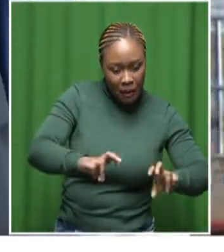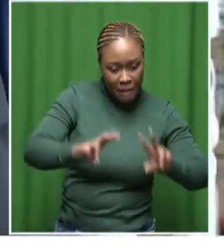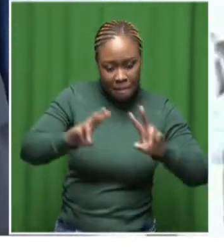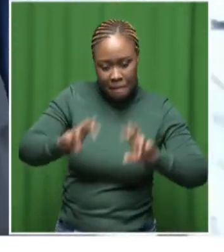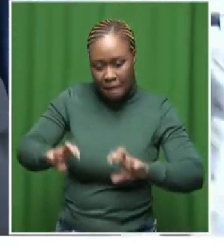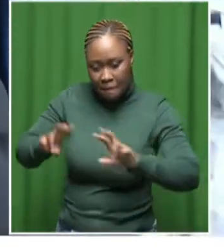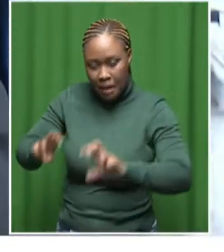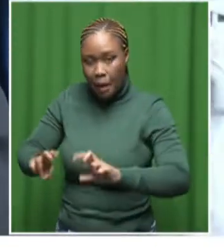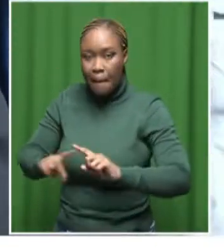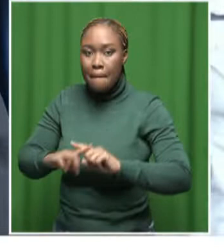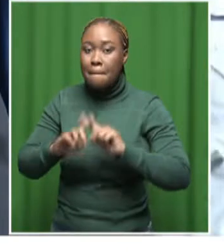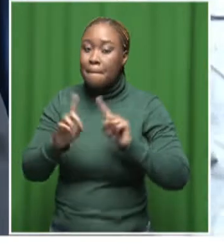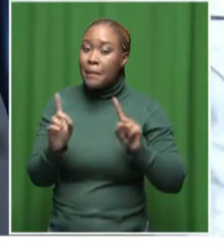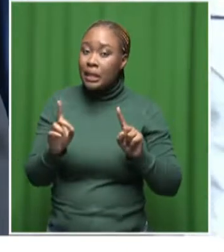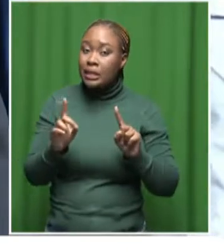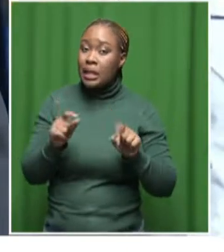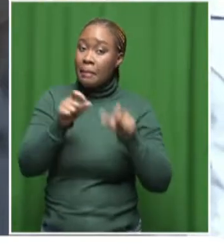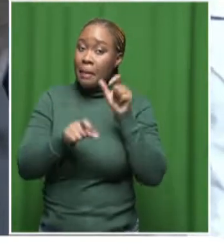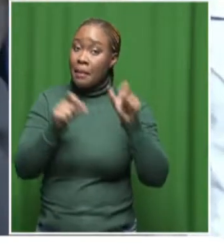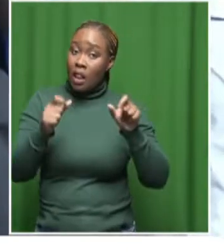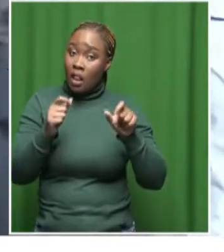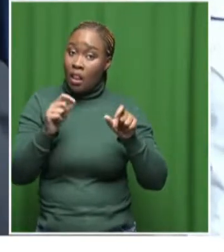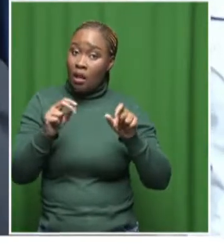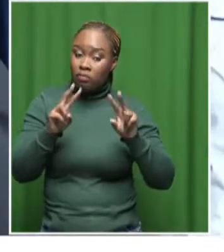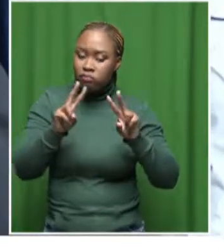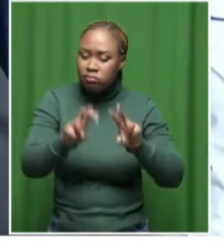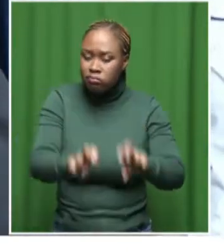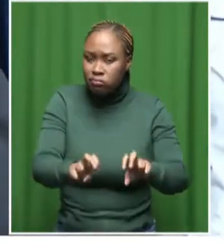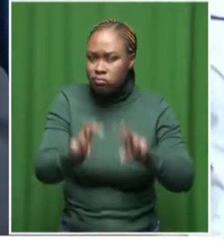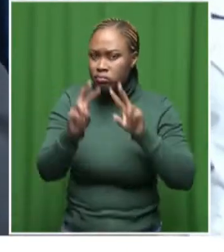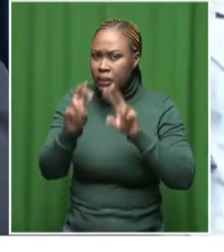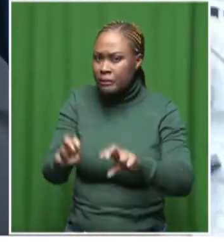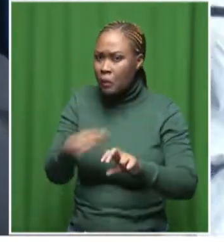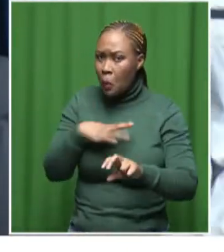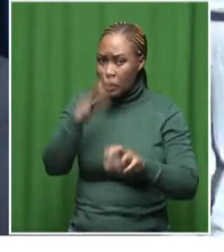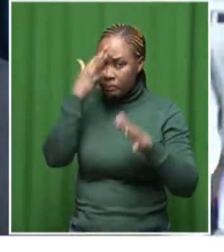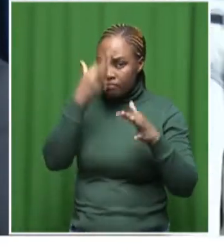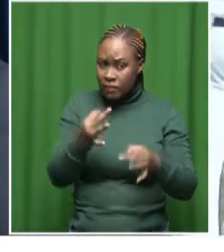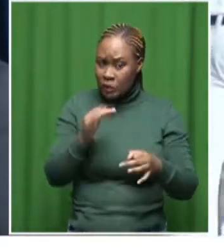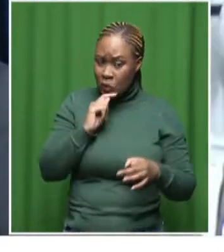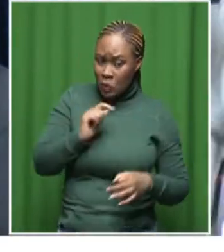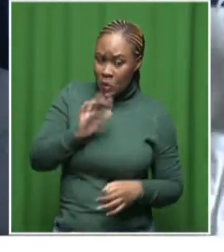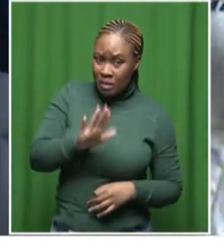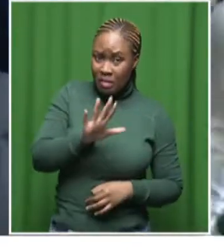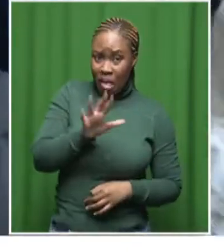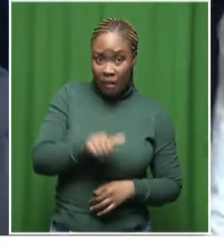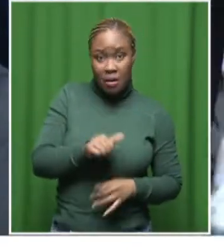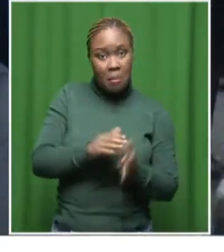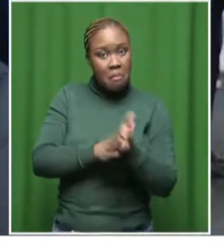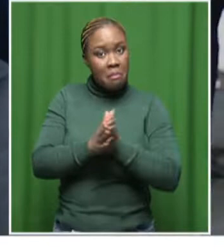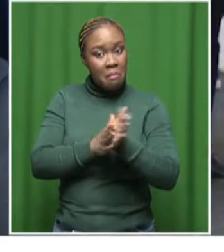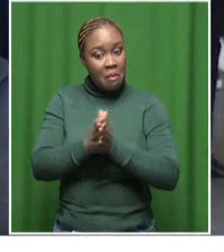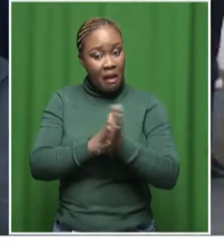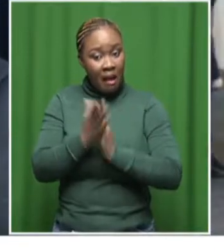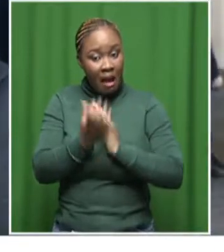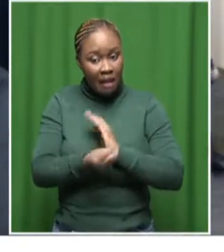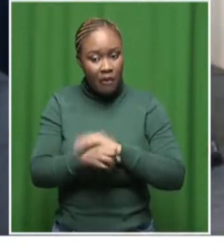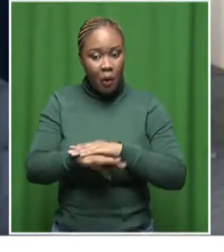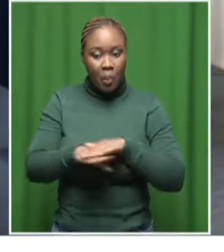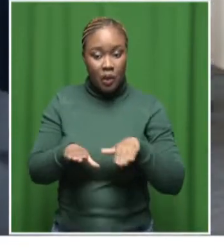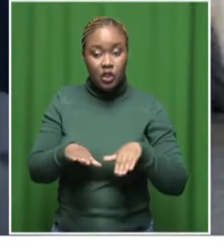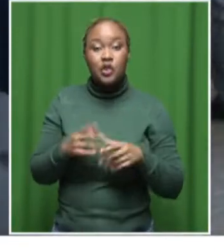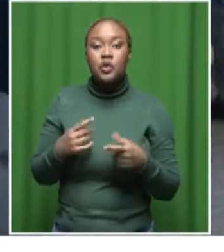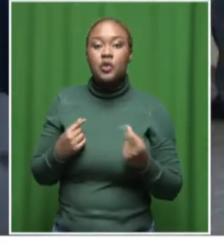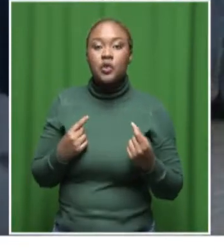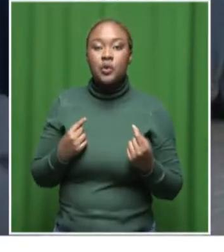the explorationists to make decisions as to whether there's potential in South Africa or not, the first thing they would look at